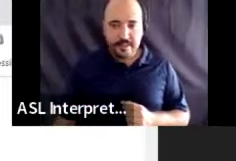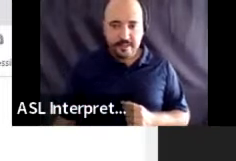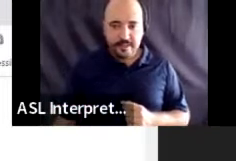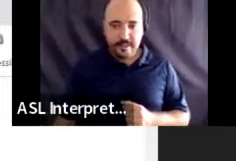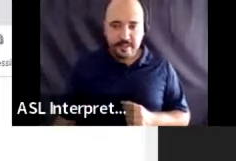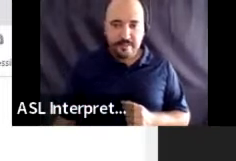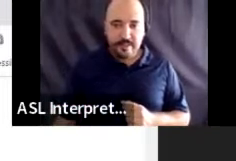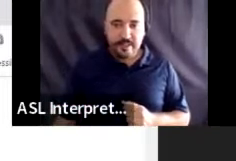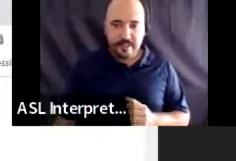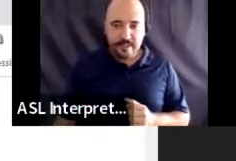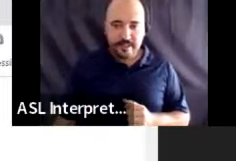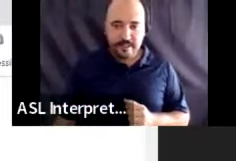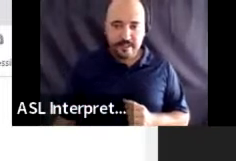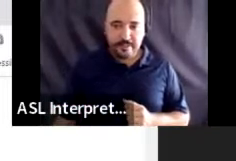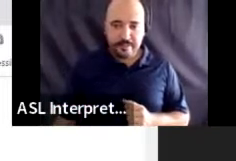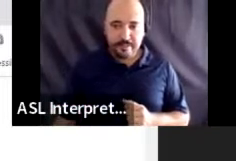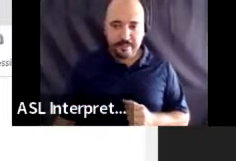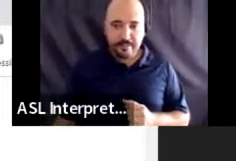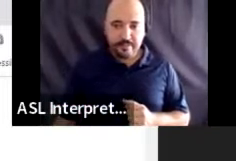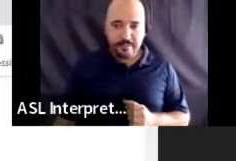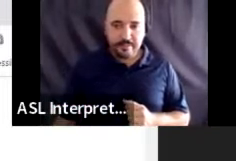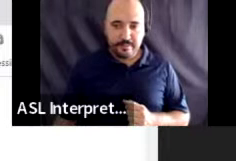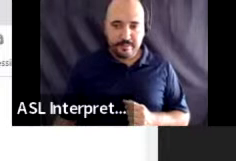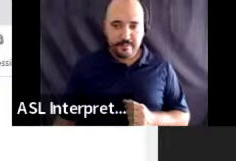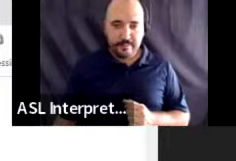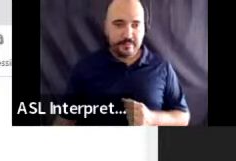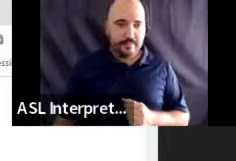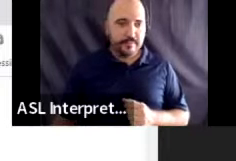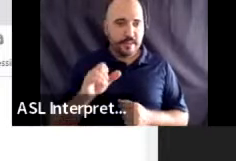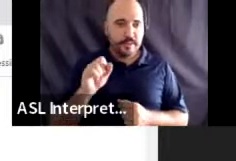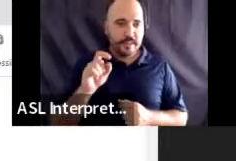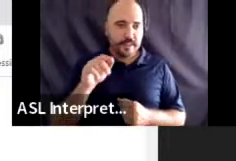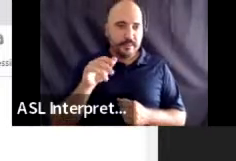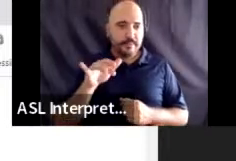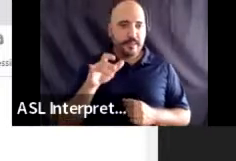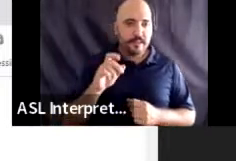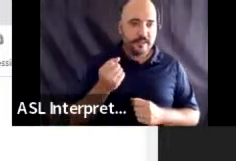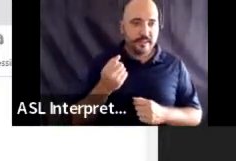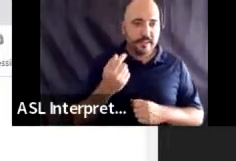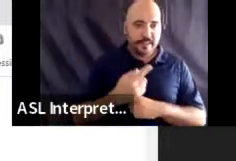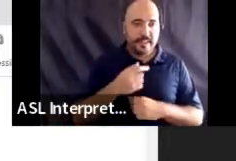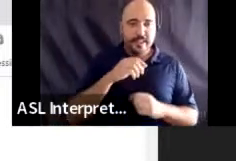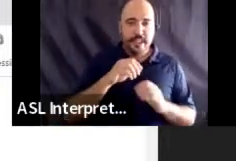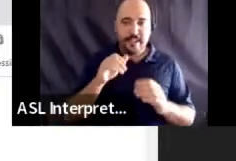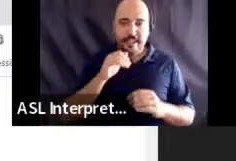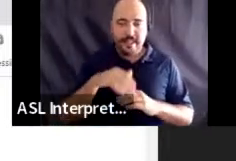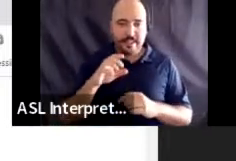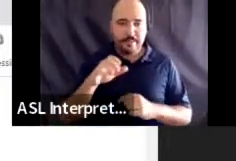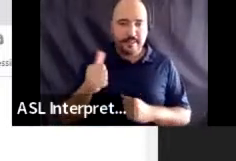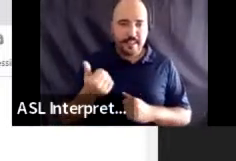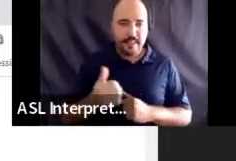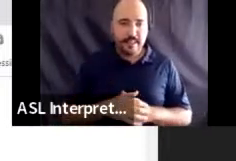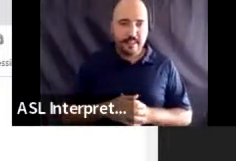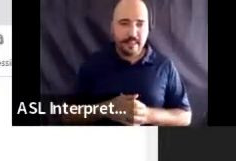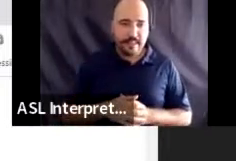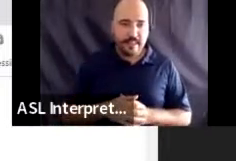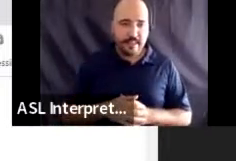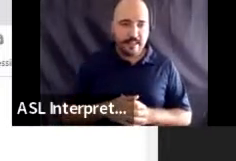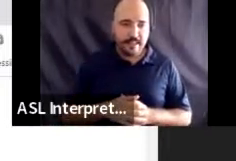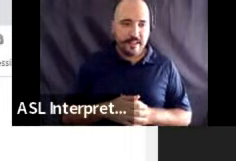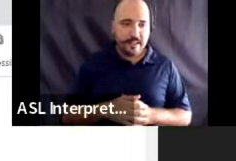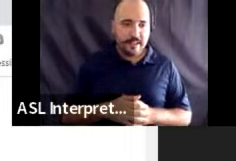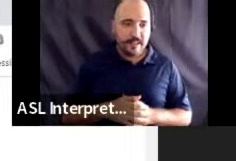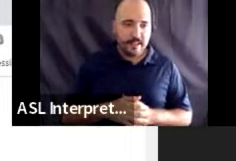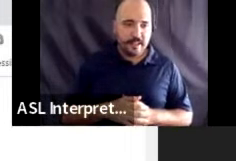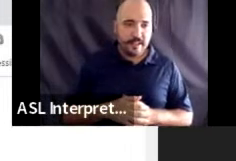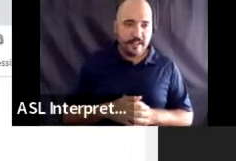reader users? And also St. Yeah. Patrick's Day clearly isn't on December 10th. Oh yes, these are dud events, right?